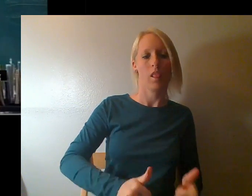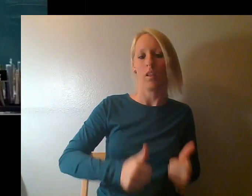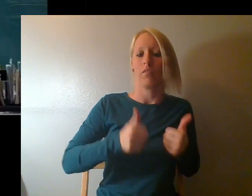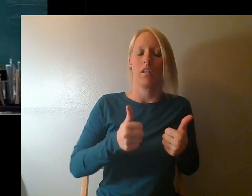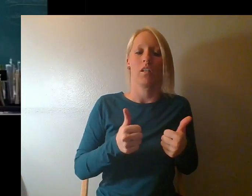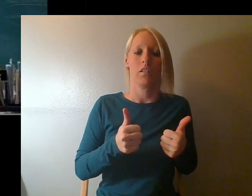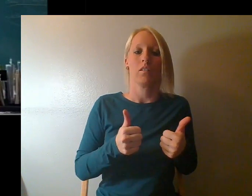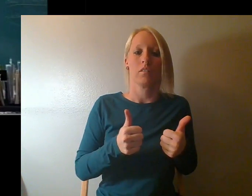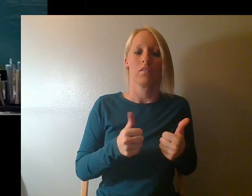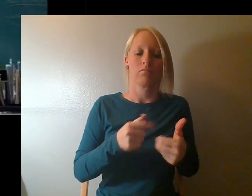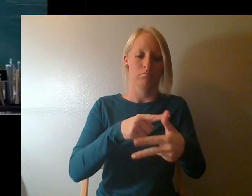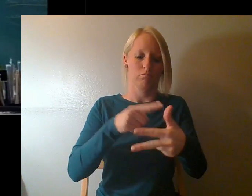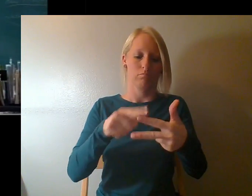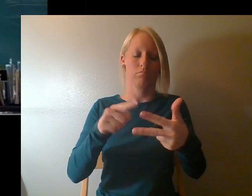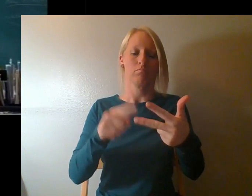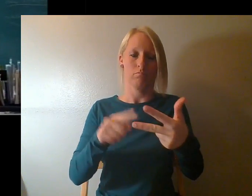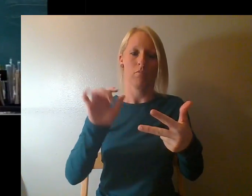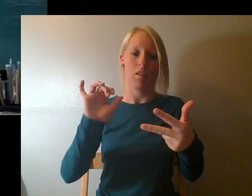theory?